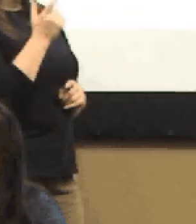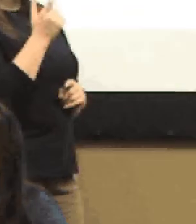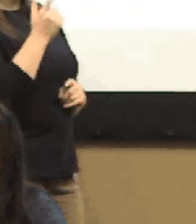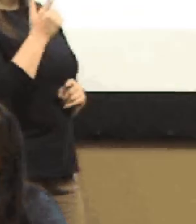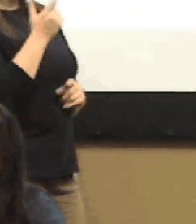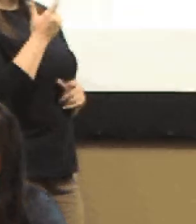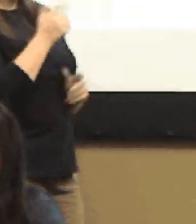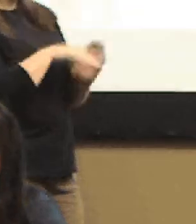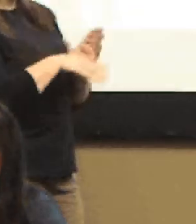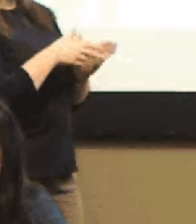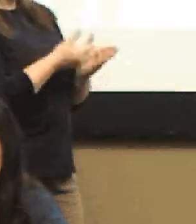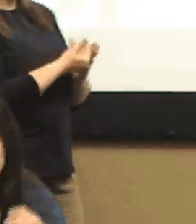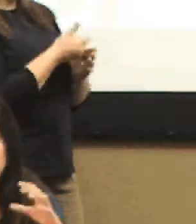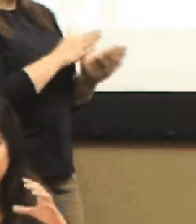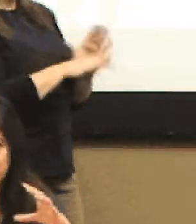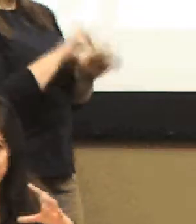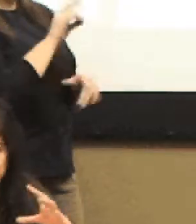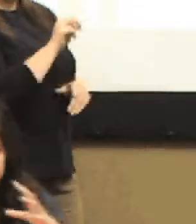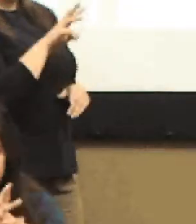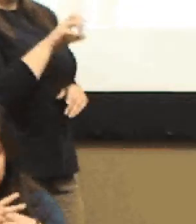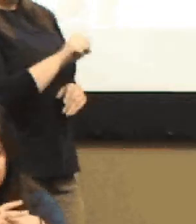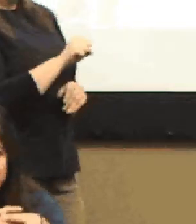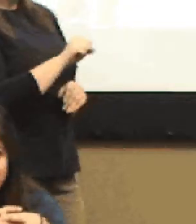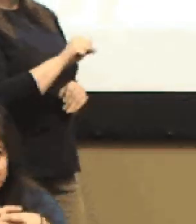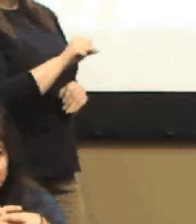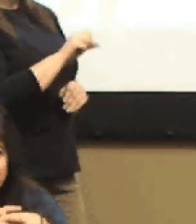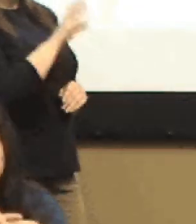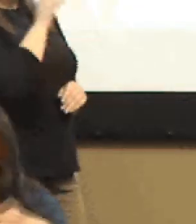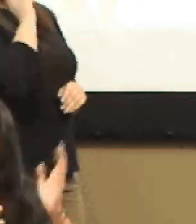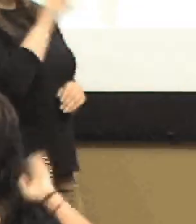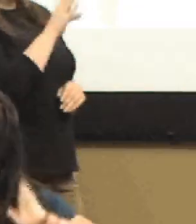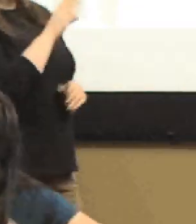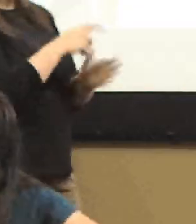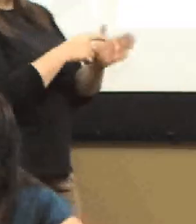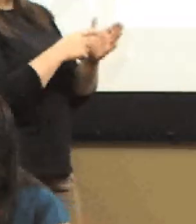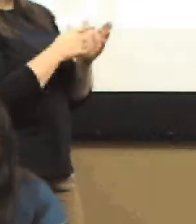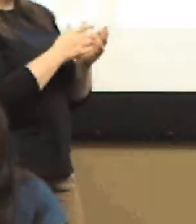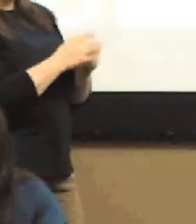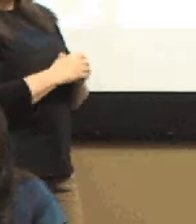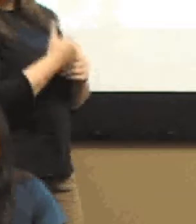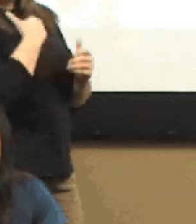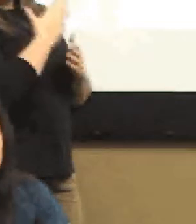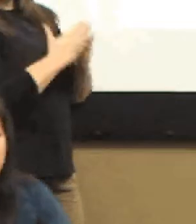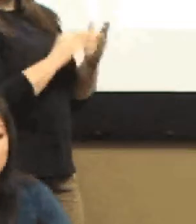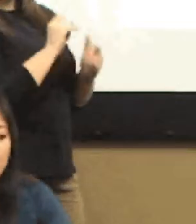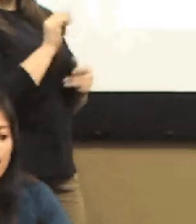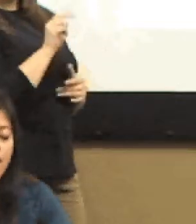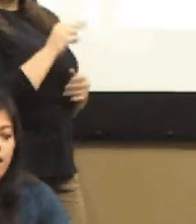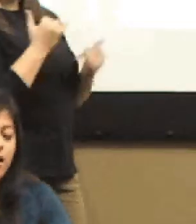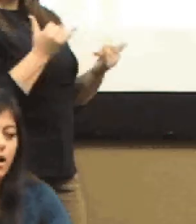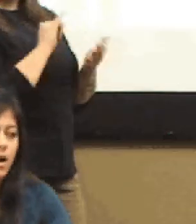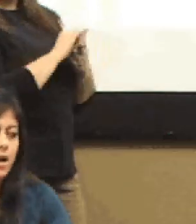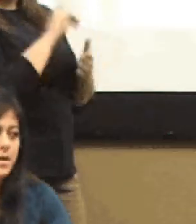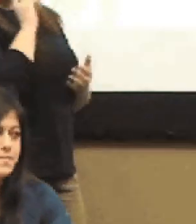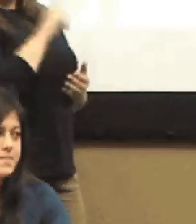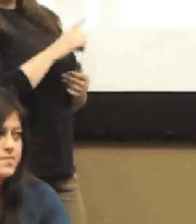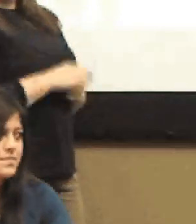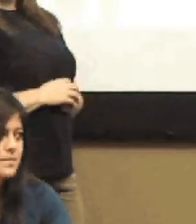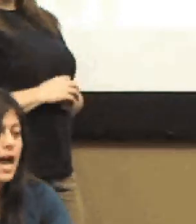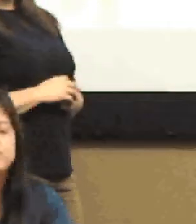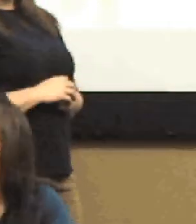news, that it's just going to take less people. There are some stations now that